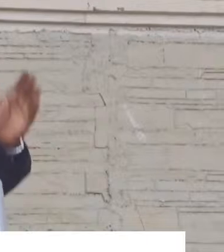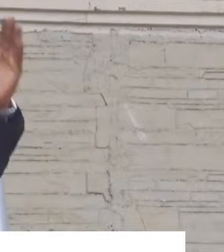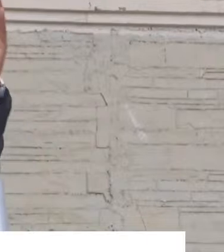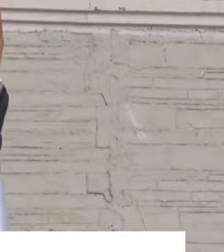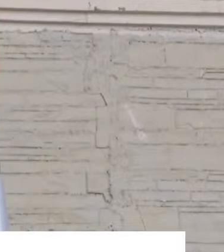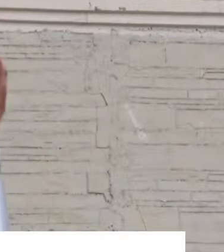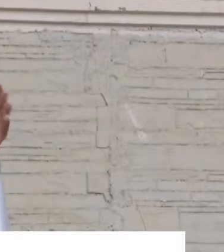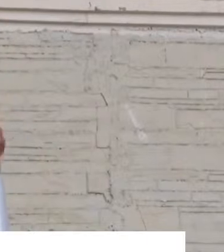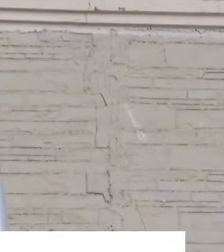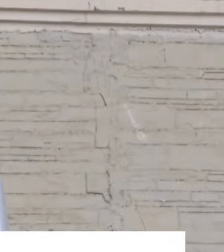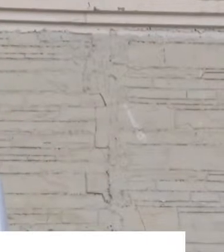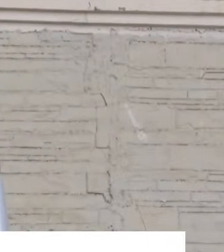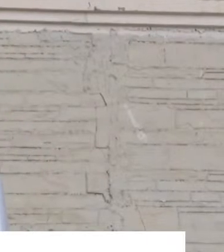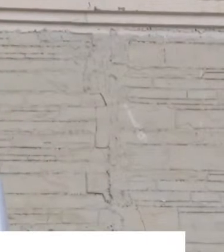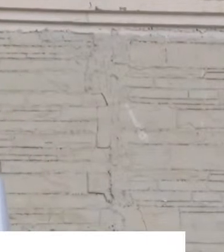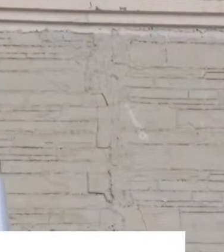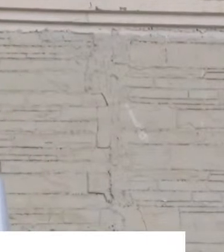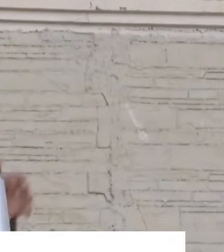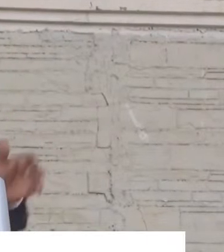in a hurry.